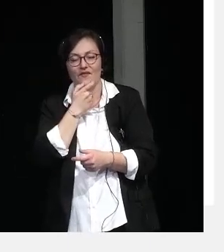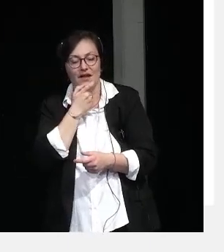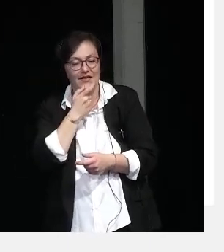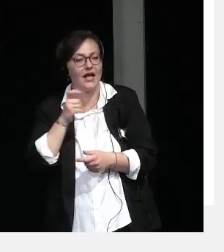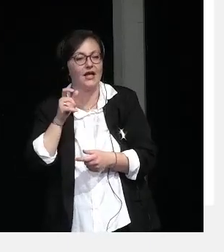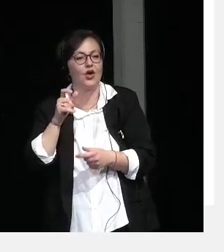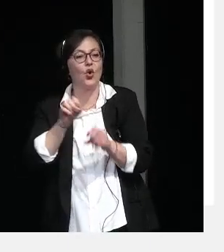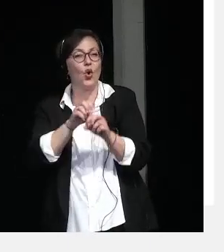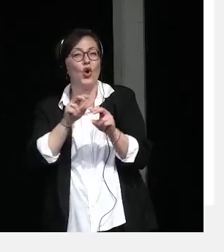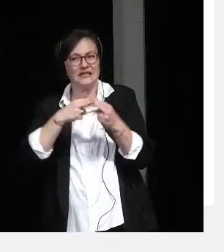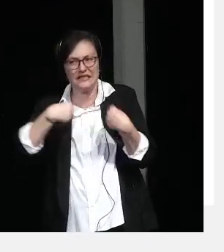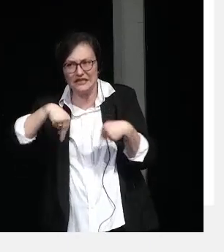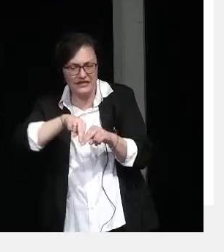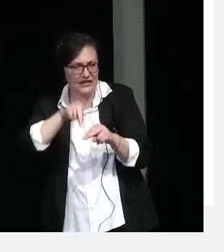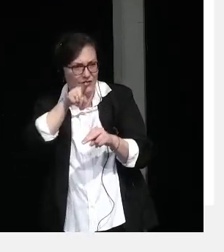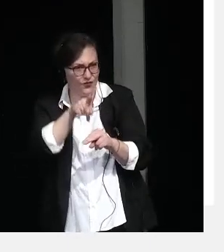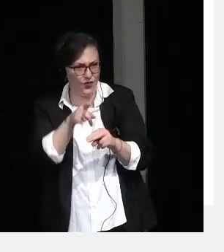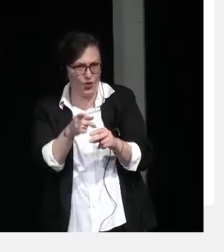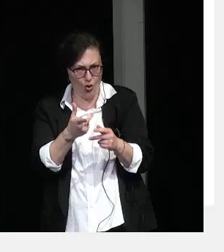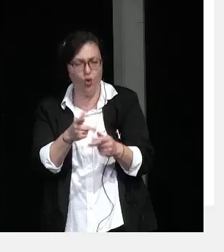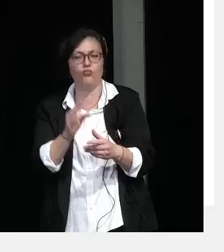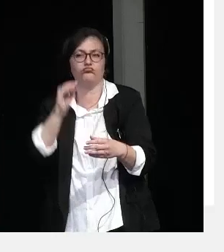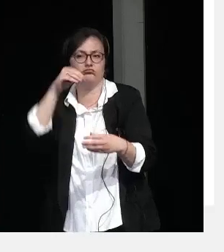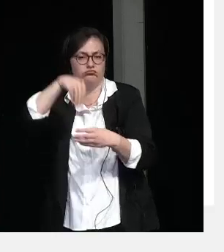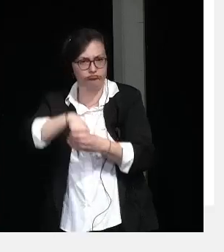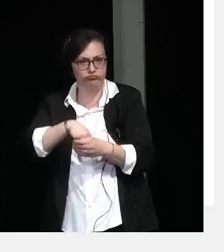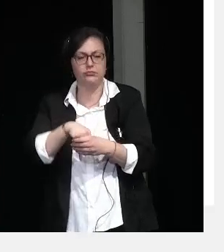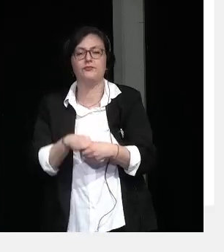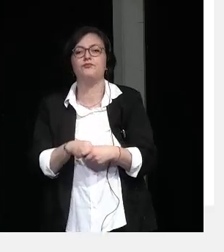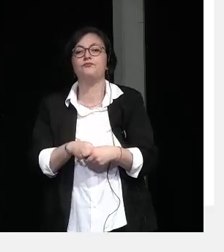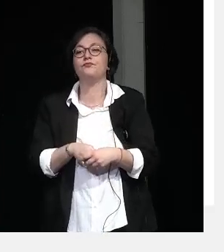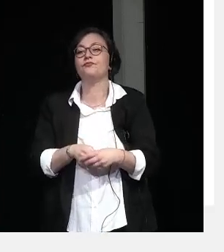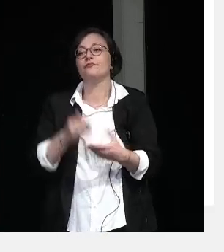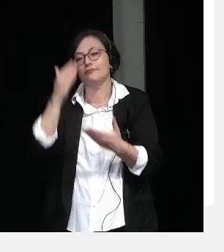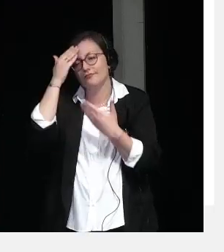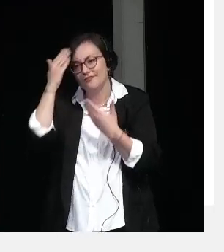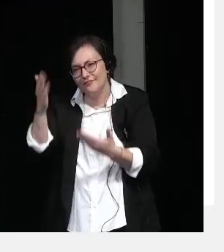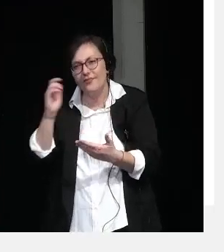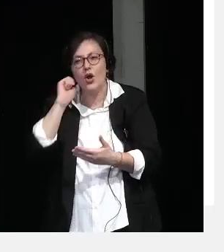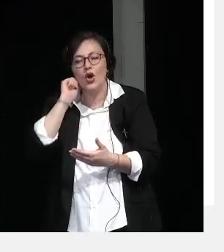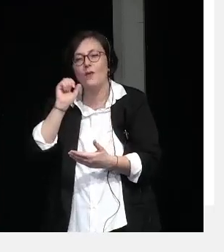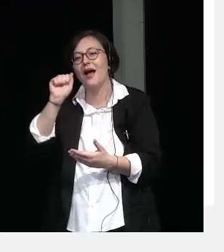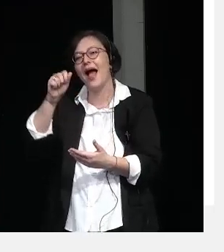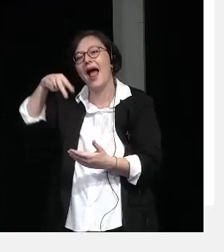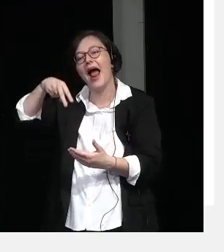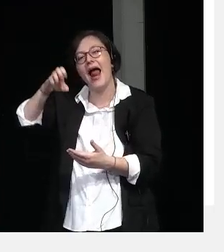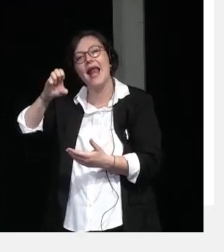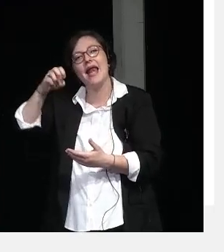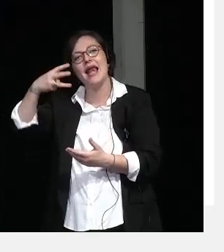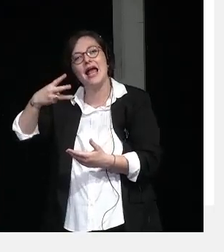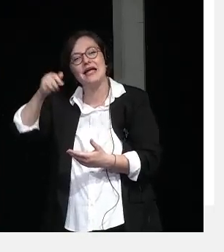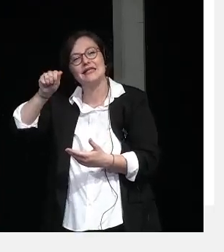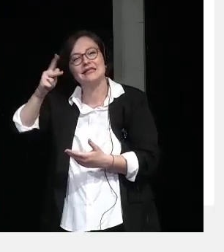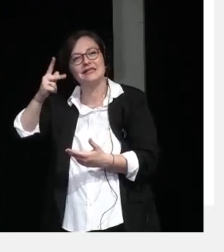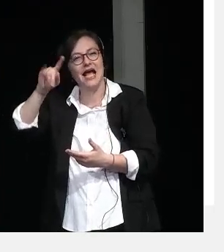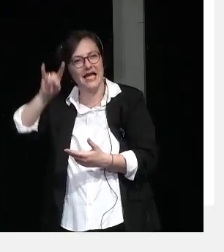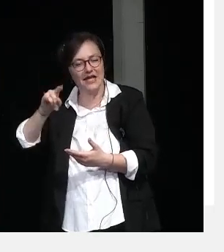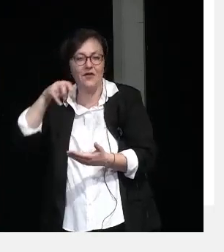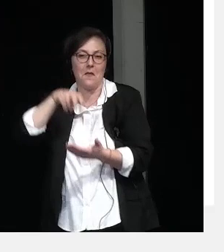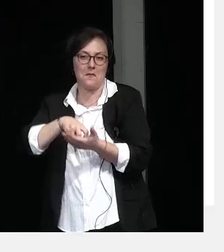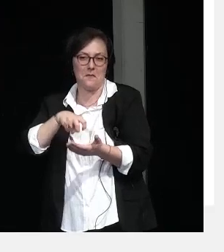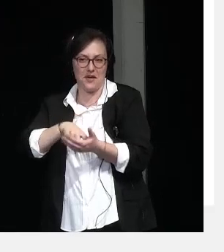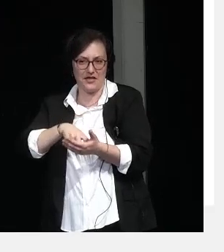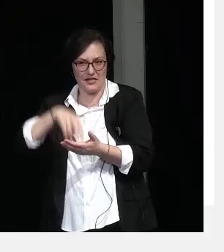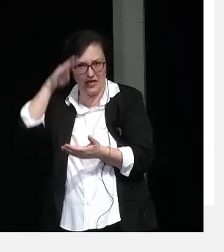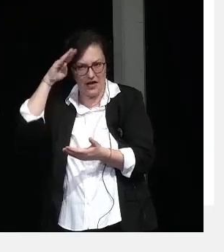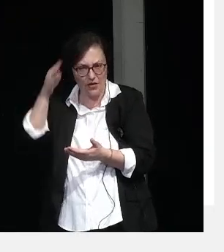Elena Alexaki from the U.S. Embassy, who's down here, and please a big clap to Eleni. Maria Papaioannou from the